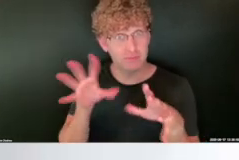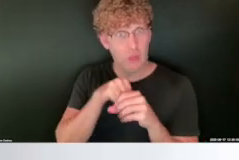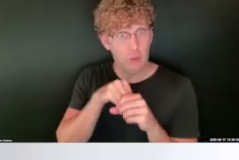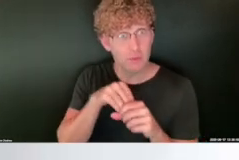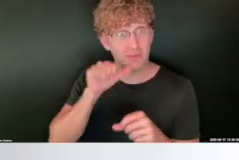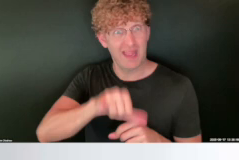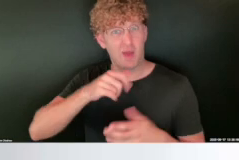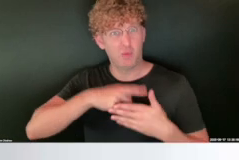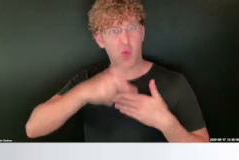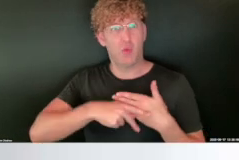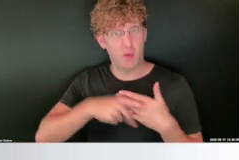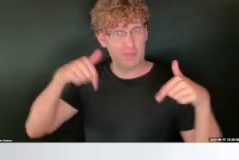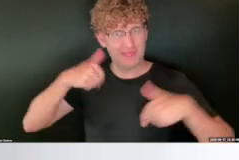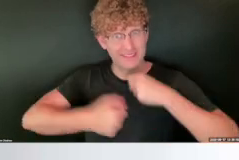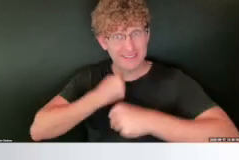year?